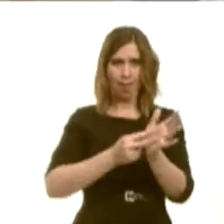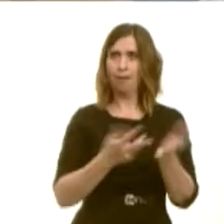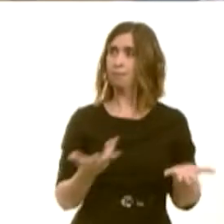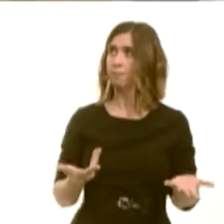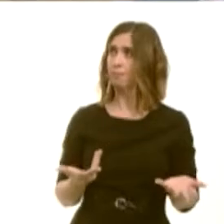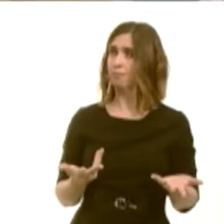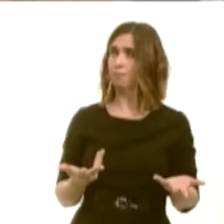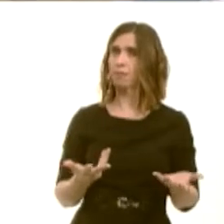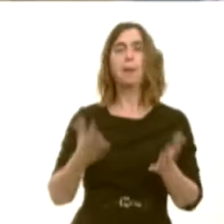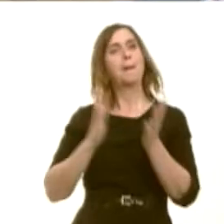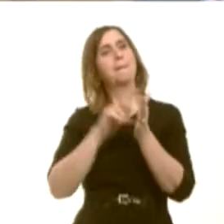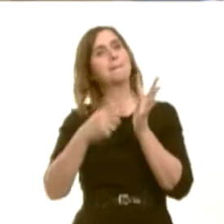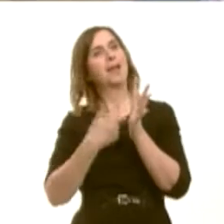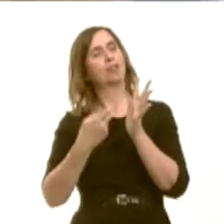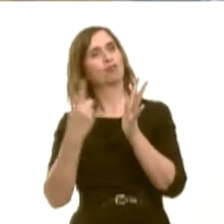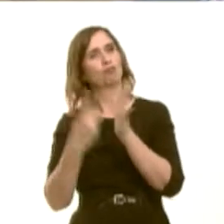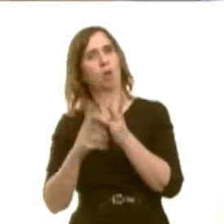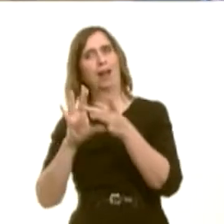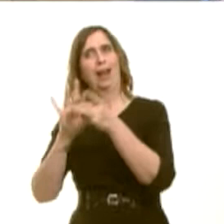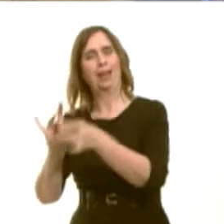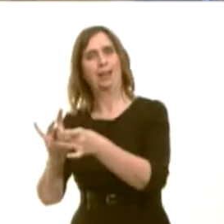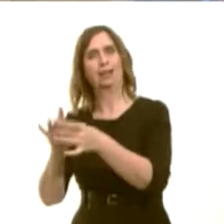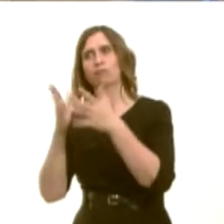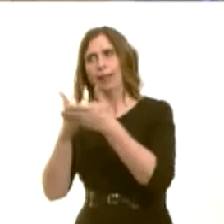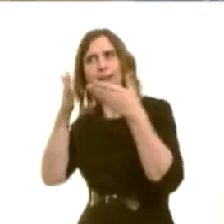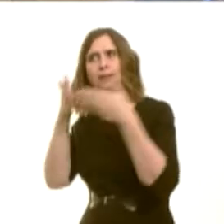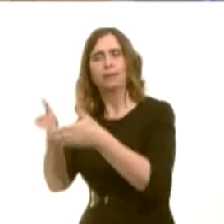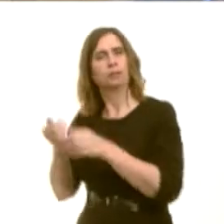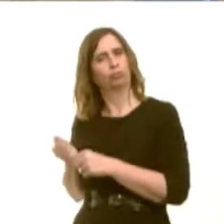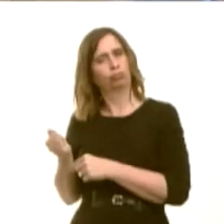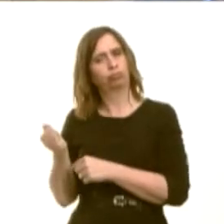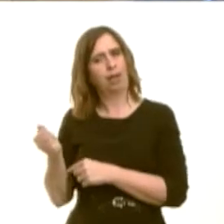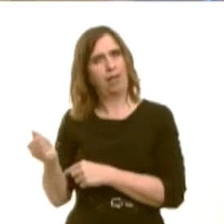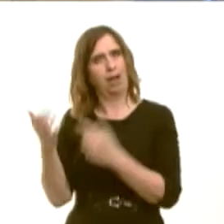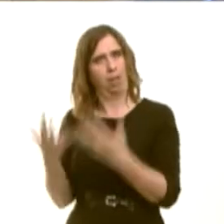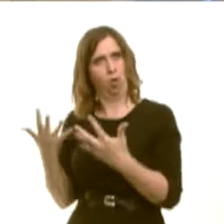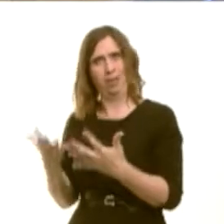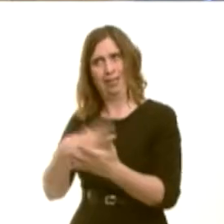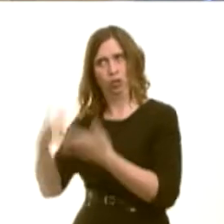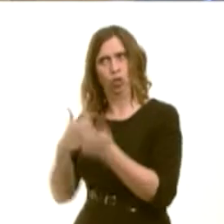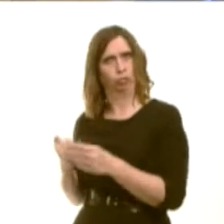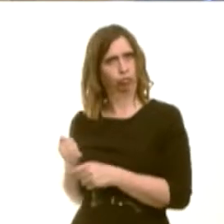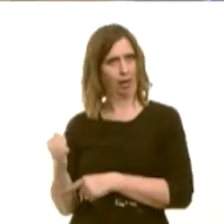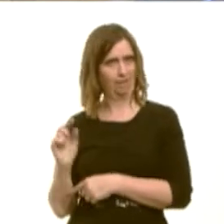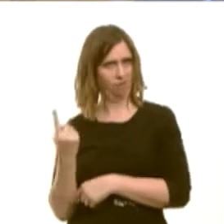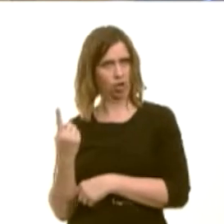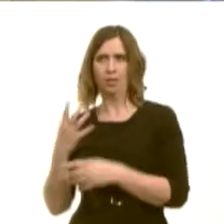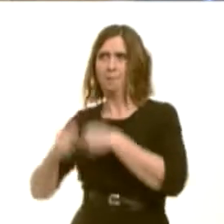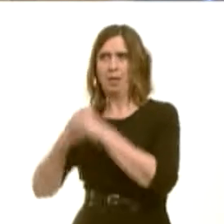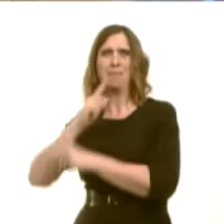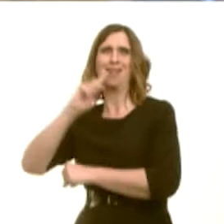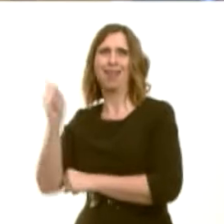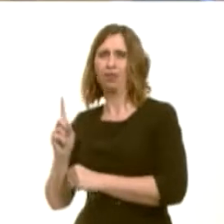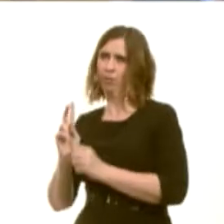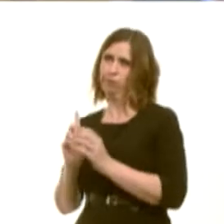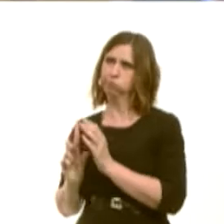initial proposals of the Metro revolved around the existing rail network, rather than looking to extend it at this stage. There's work to do, for example, to look to electrify the existing